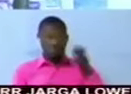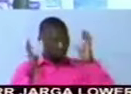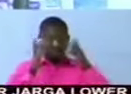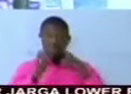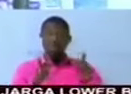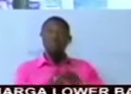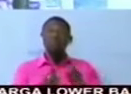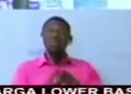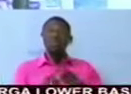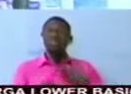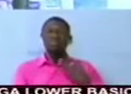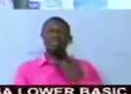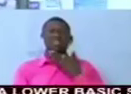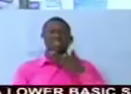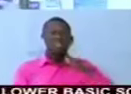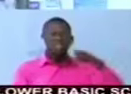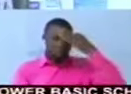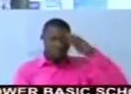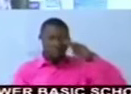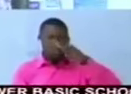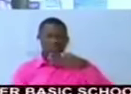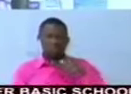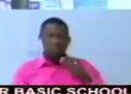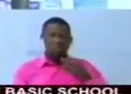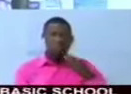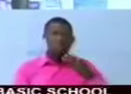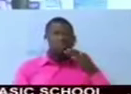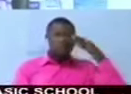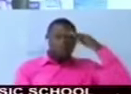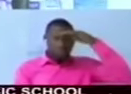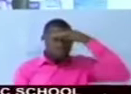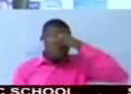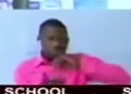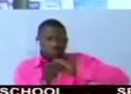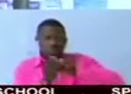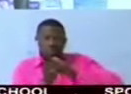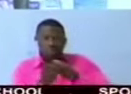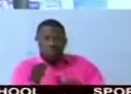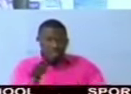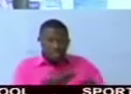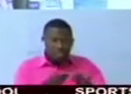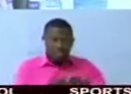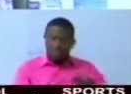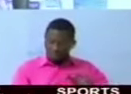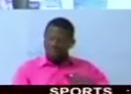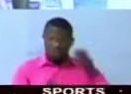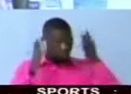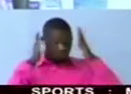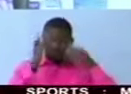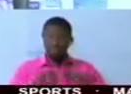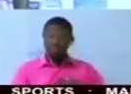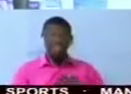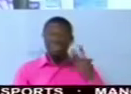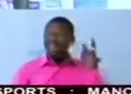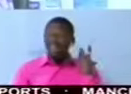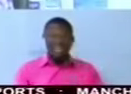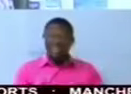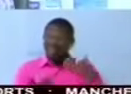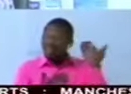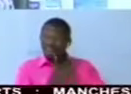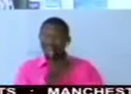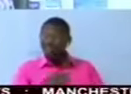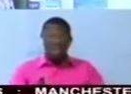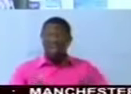play with drugs, because I don't play, I'm not somebody that compromise with that. I